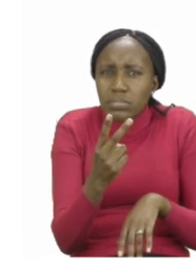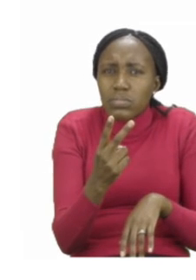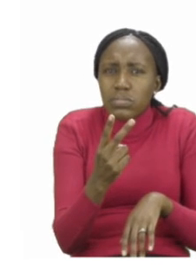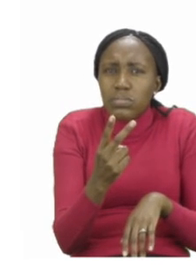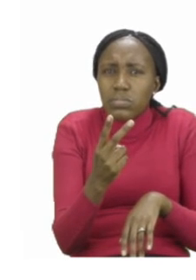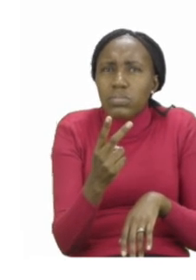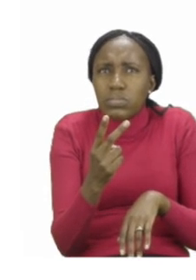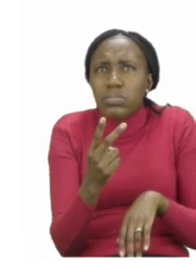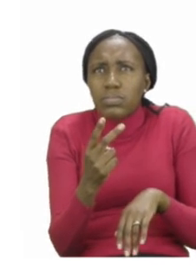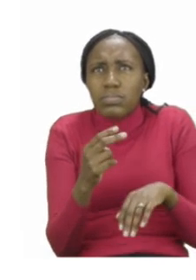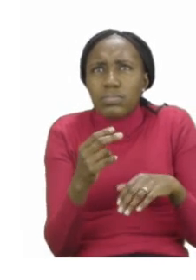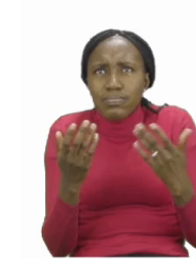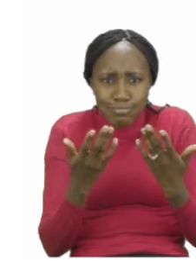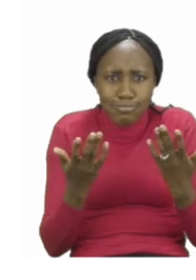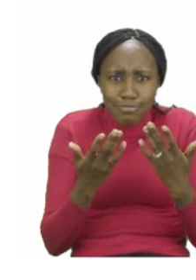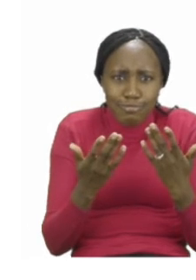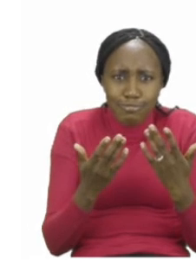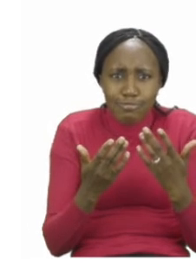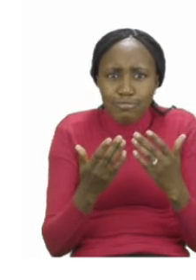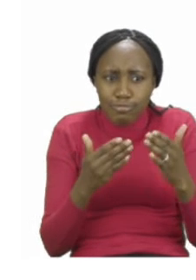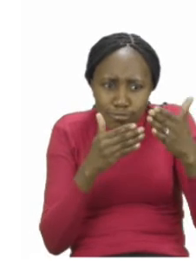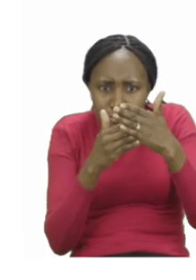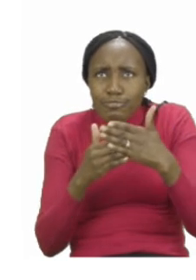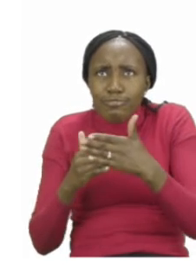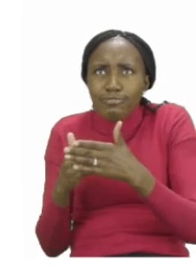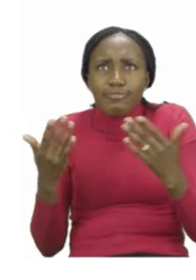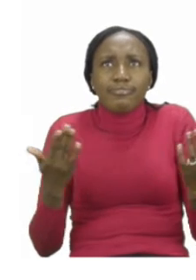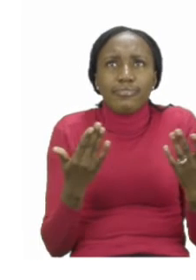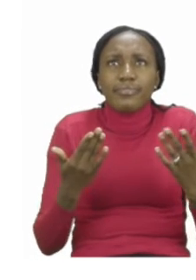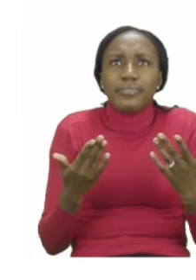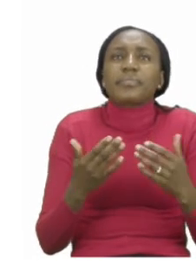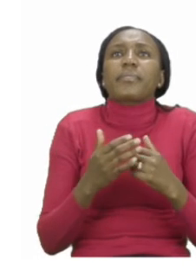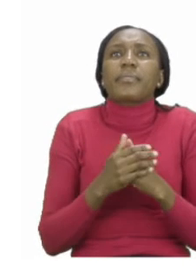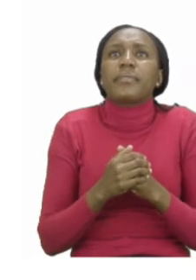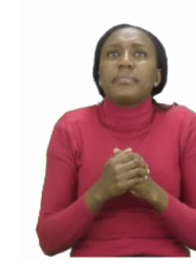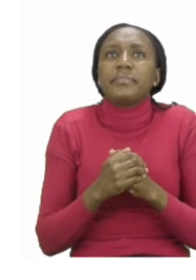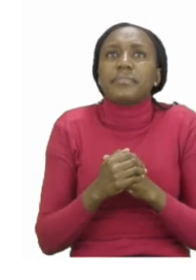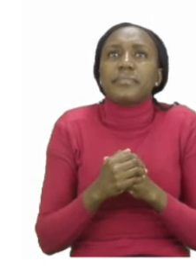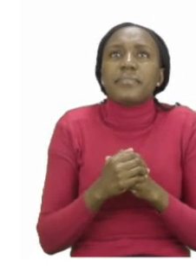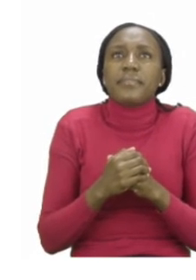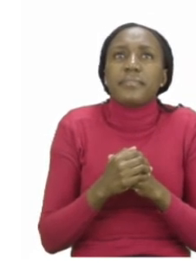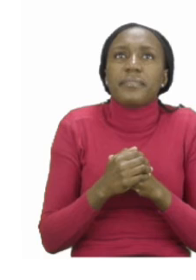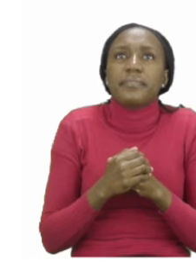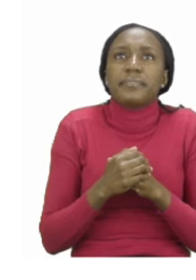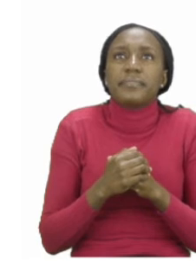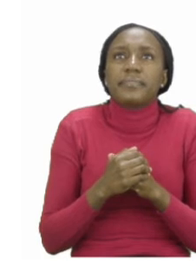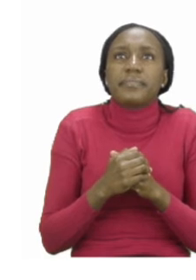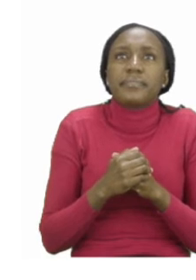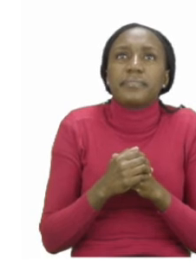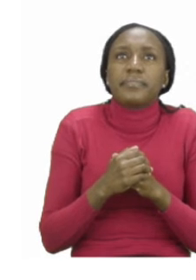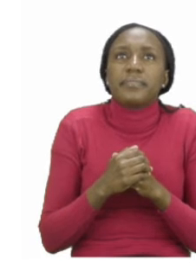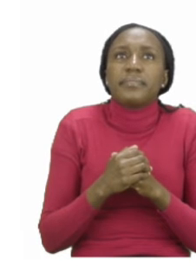where the lines of the fox go and where the lines of the bear goes.